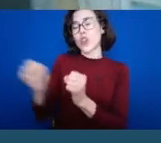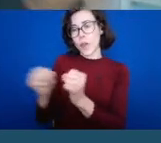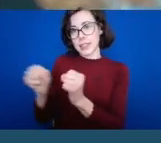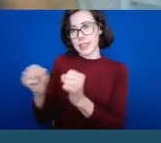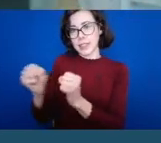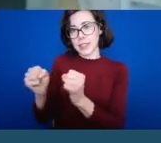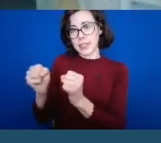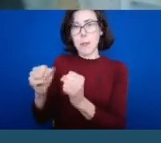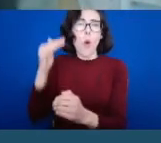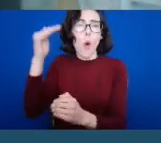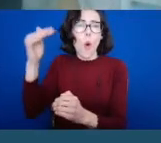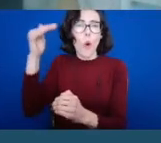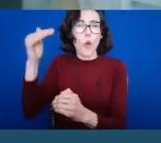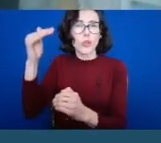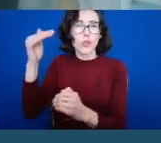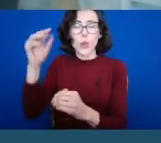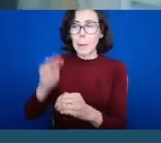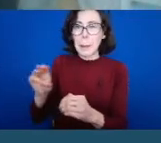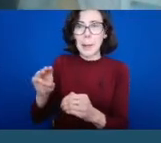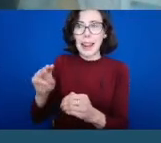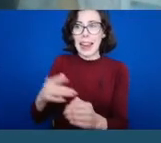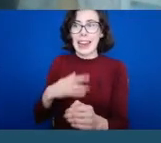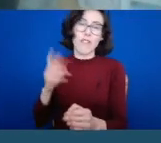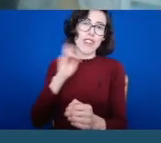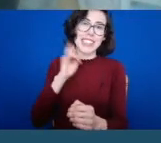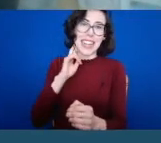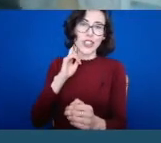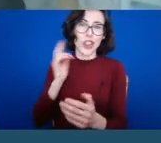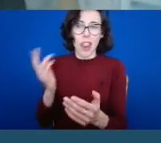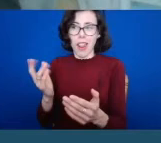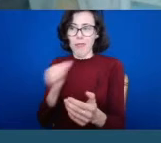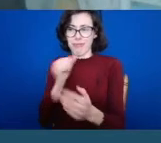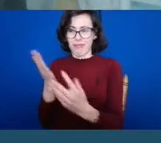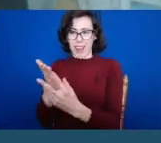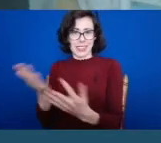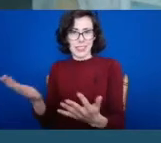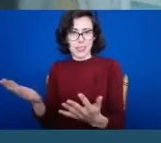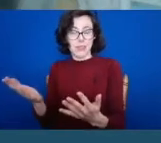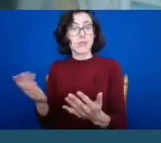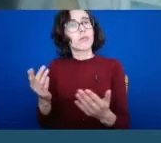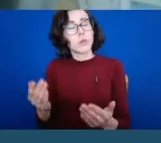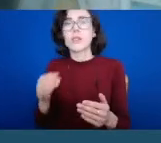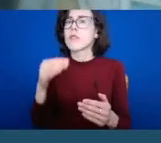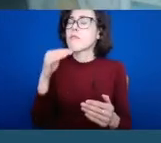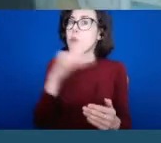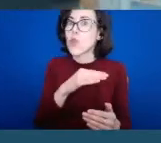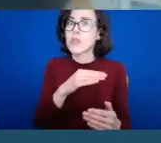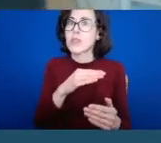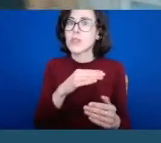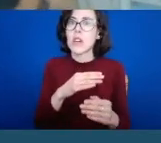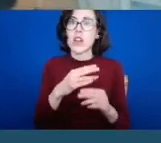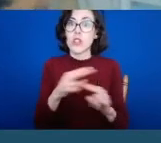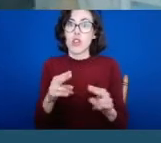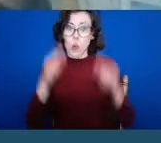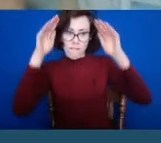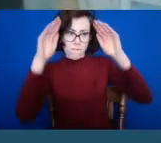maybe in residential care, or even people with disability who may be in disability services. And so it's important that we don't just take that technological approach, but we